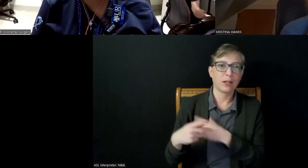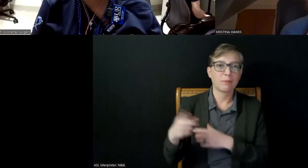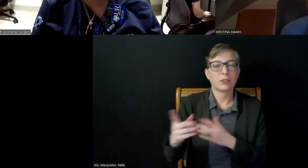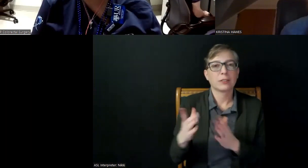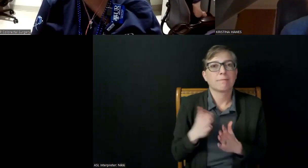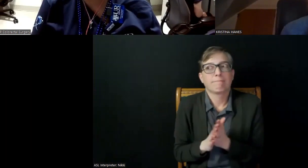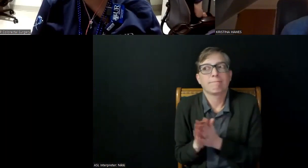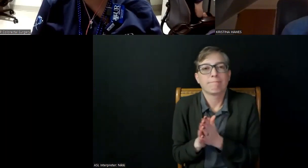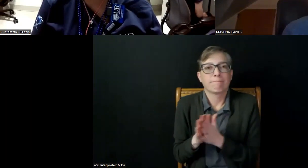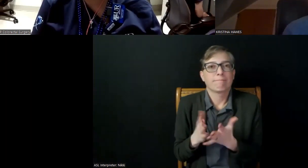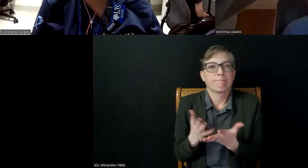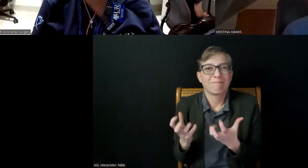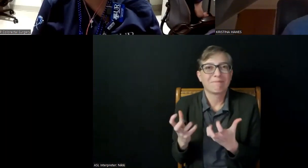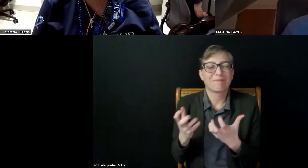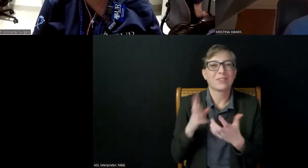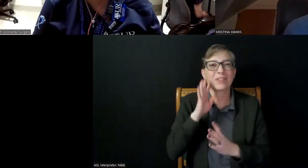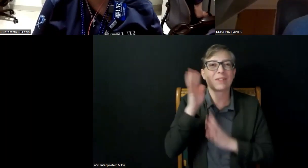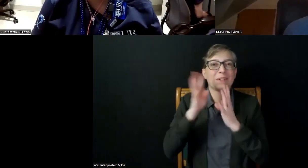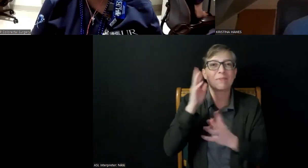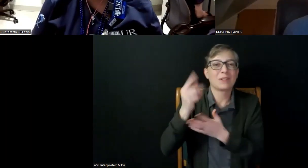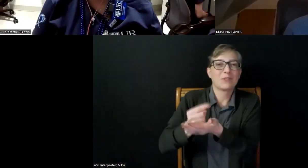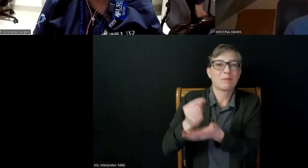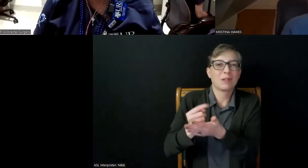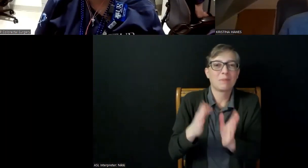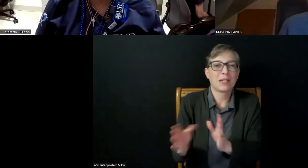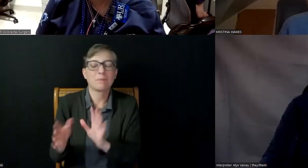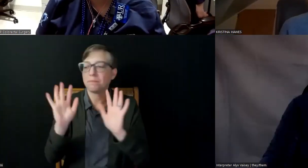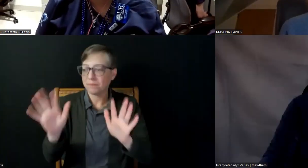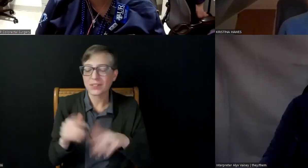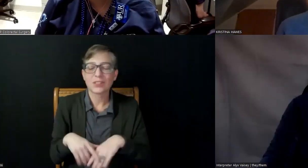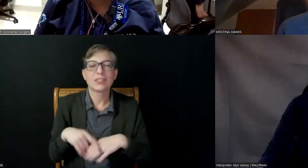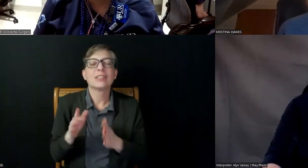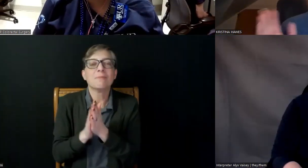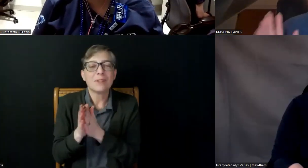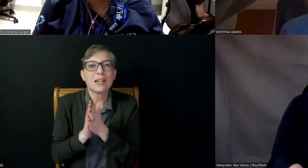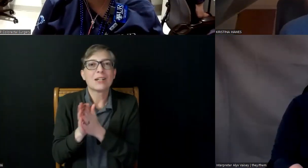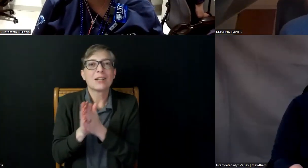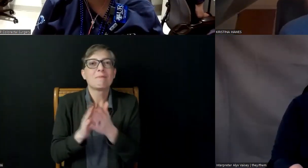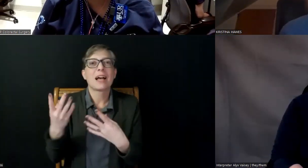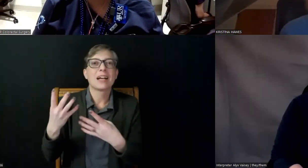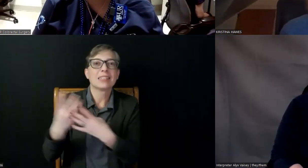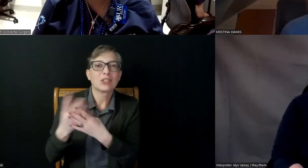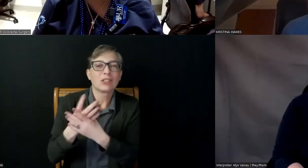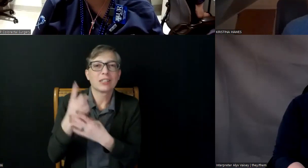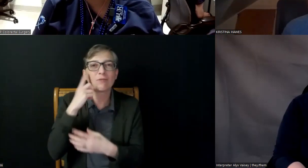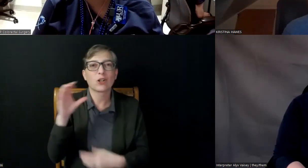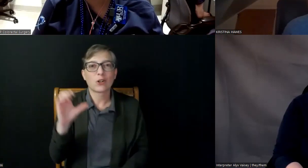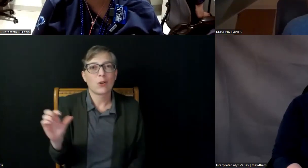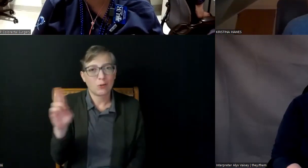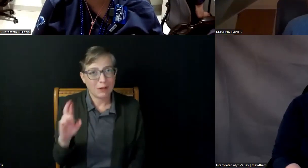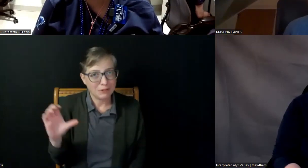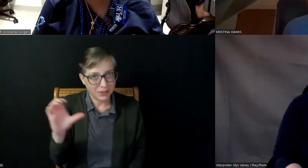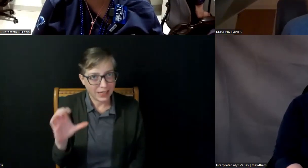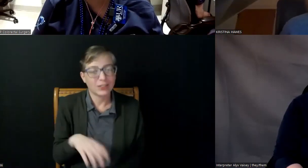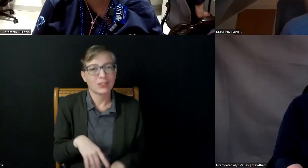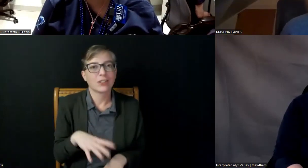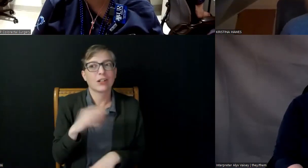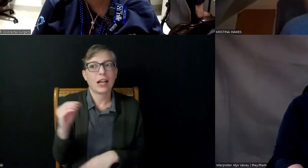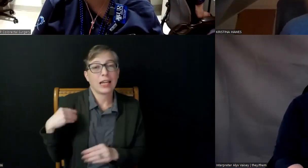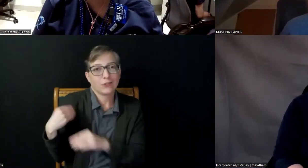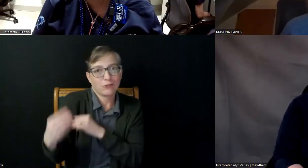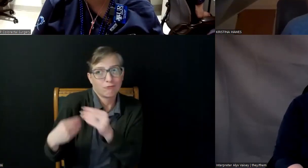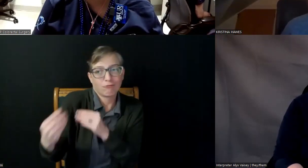with patients. Oh, I'm sorry. She is passionate about colorectal cancer screening, prevention, and genetic testing to help figure out people's risks of